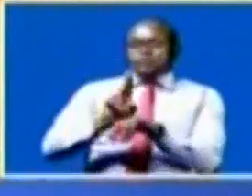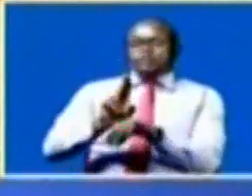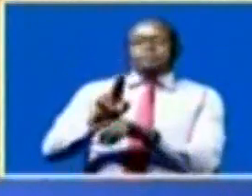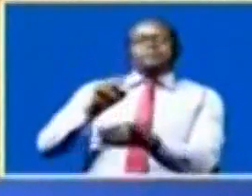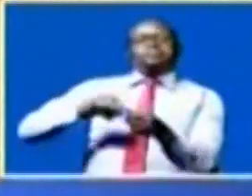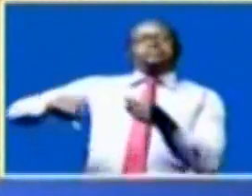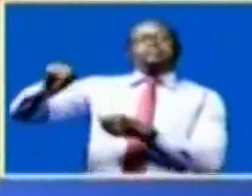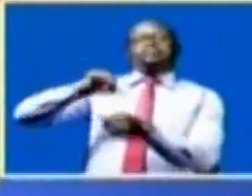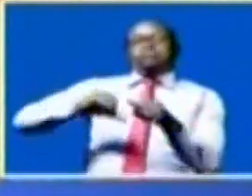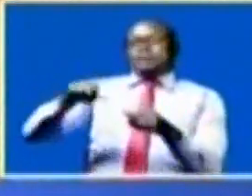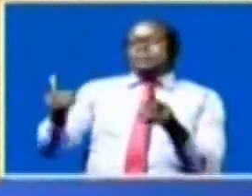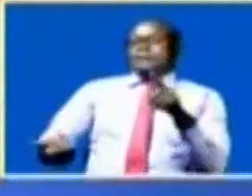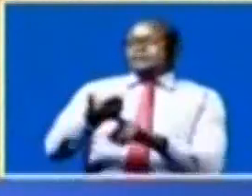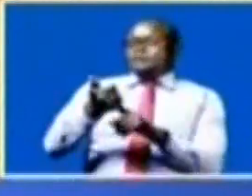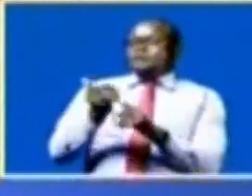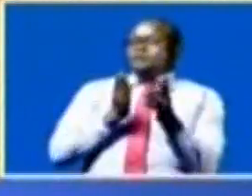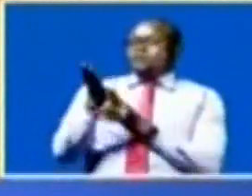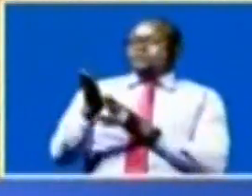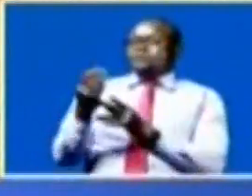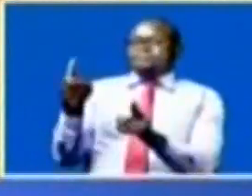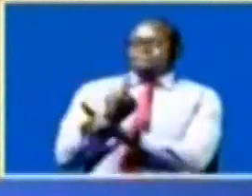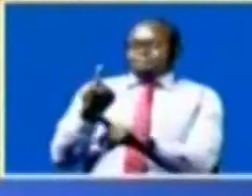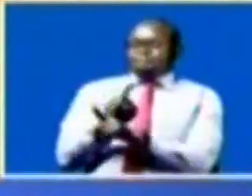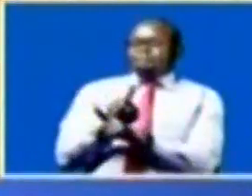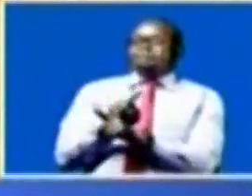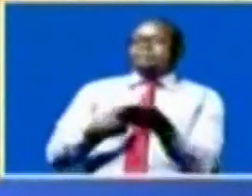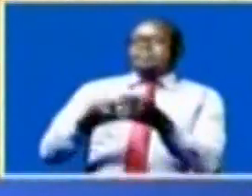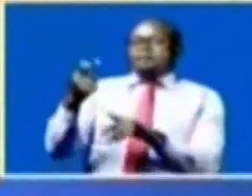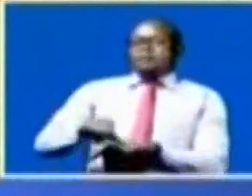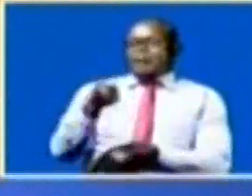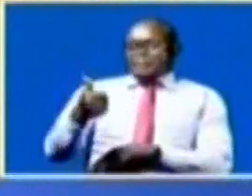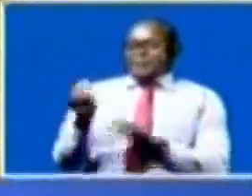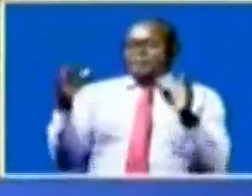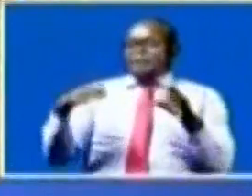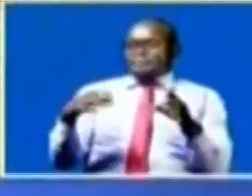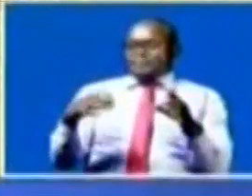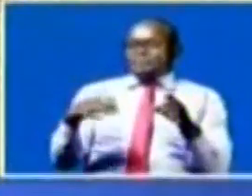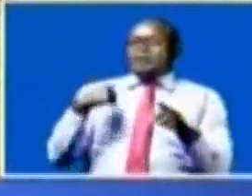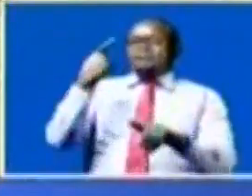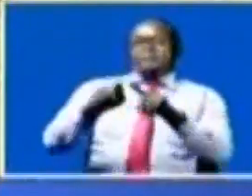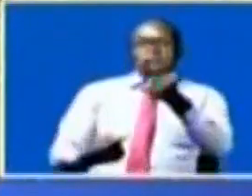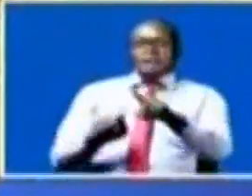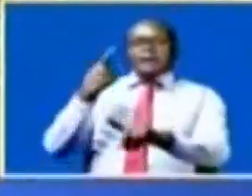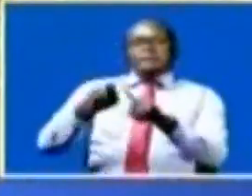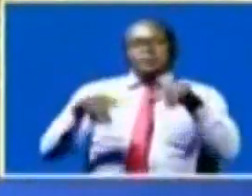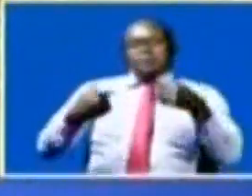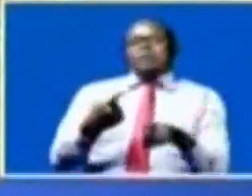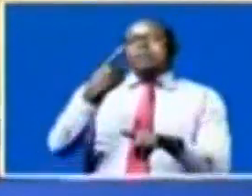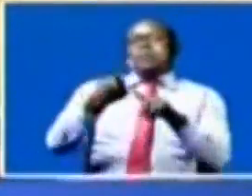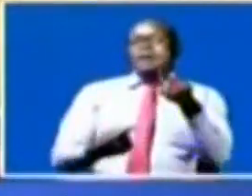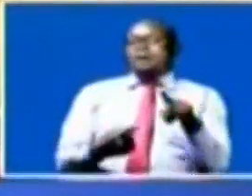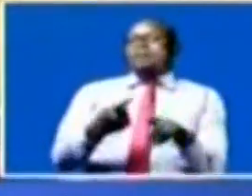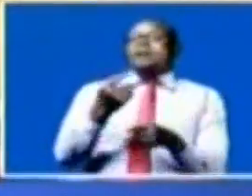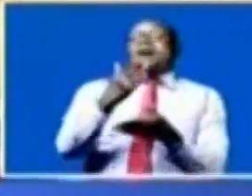rotation. This can be achieved by exchanging rams or buying from other farms every 1 year or